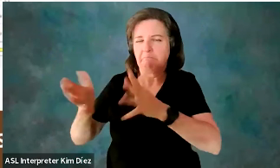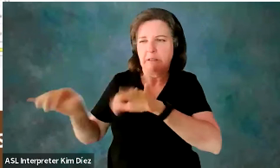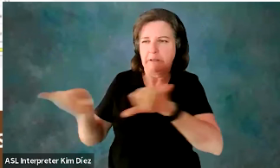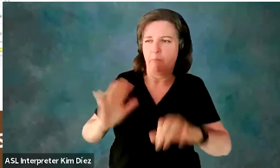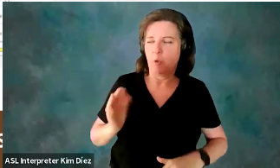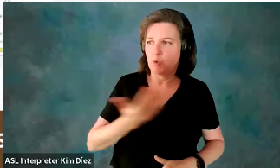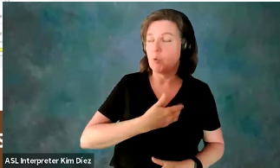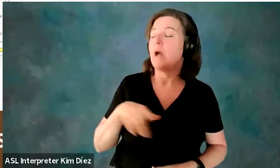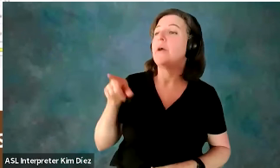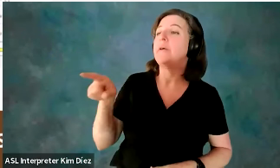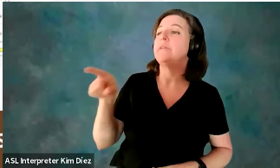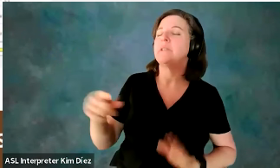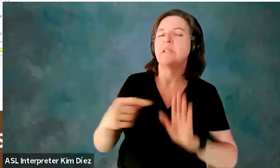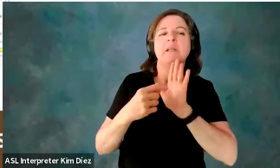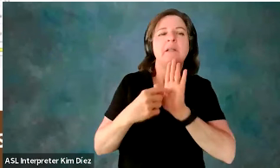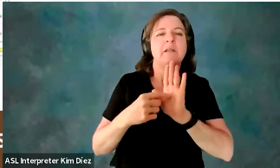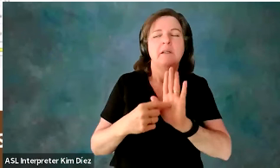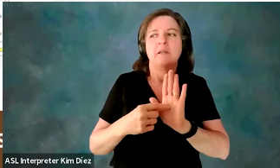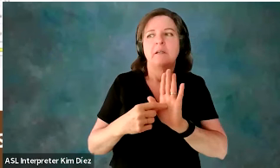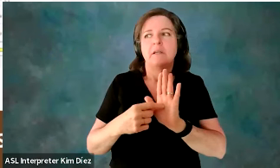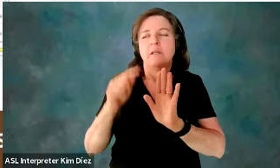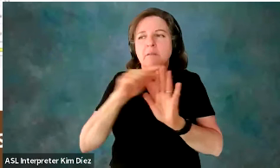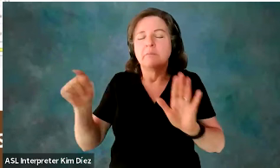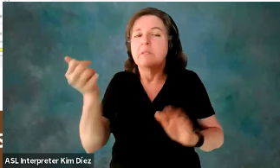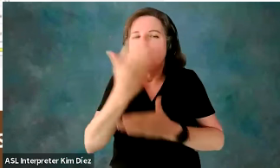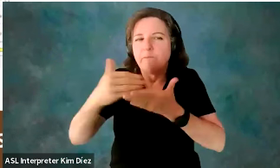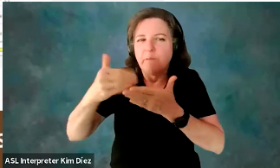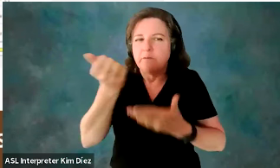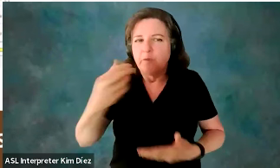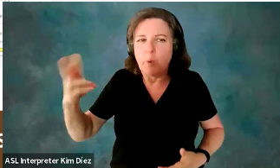And I'm showing you just some of